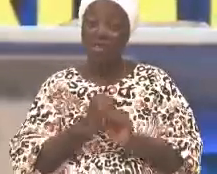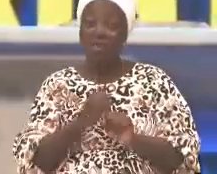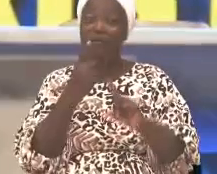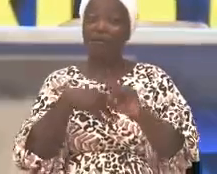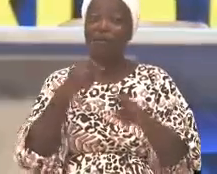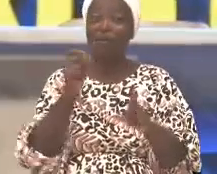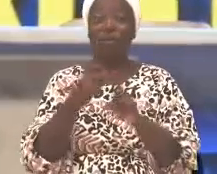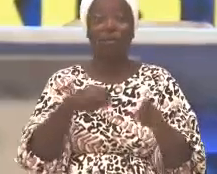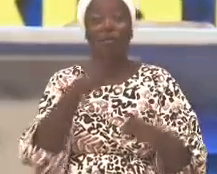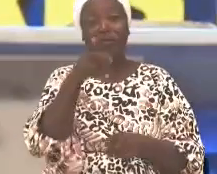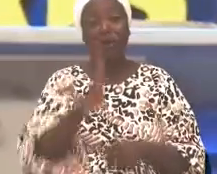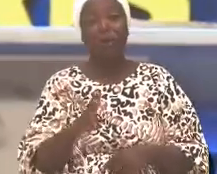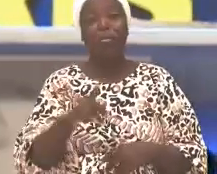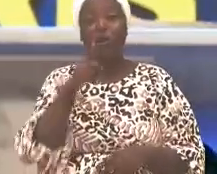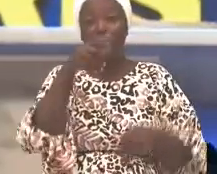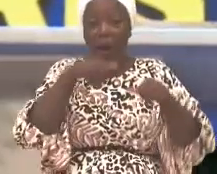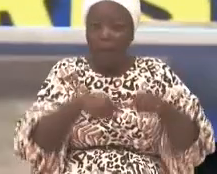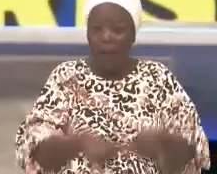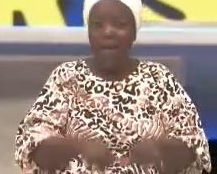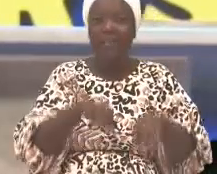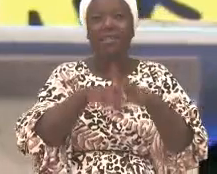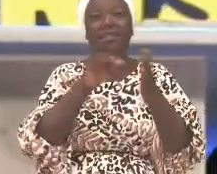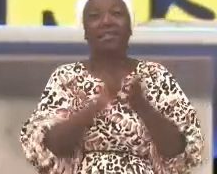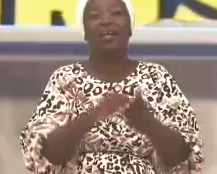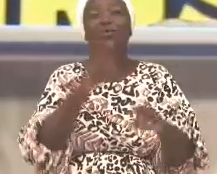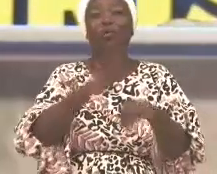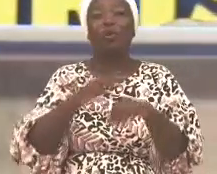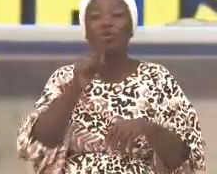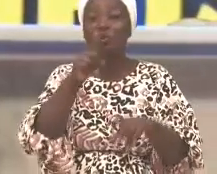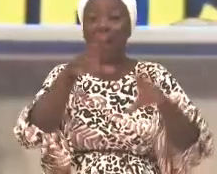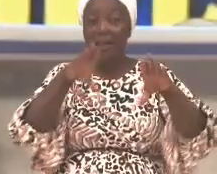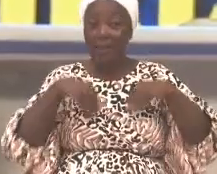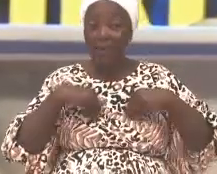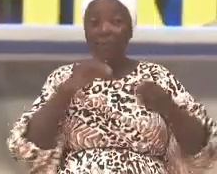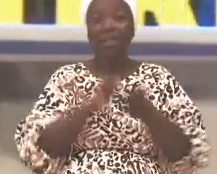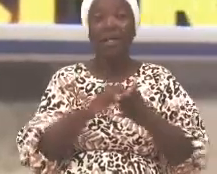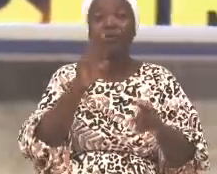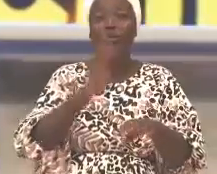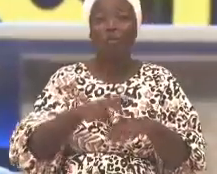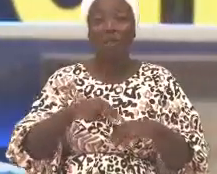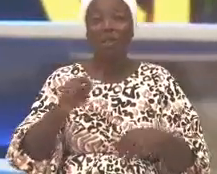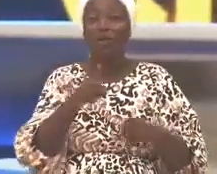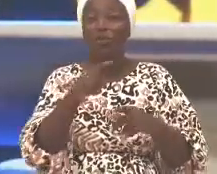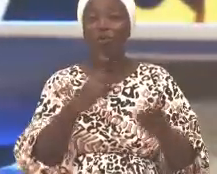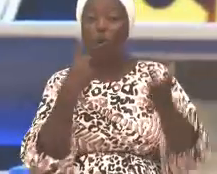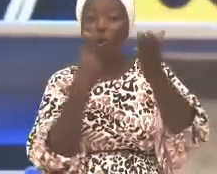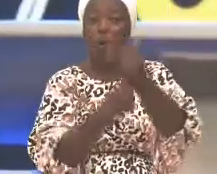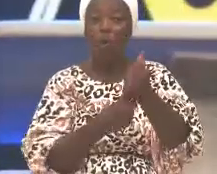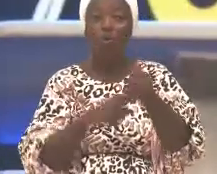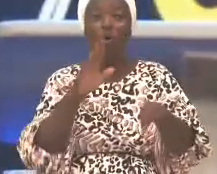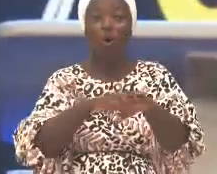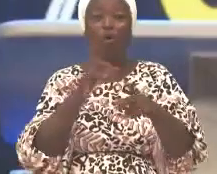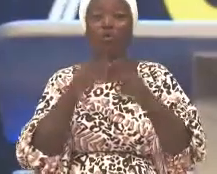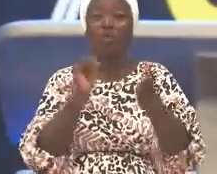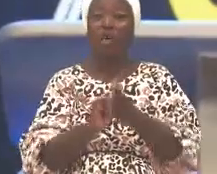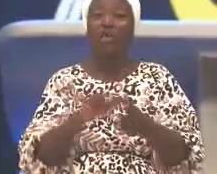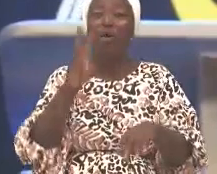you abide in that warning. You accept that warning. You take hold of that warning.